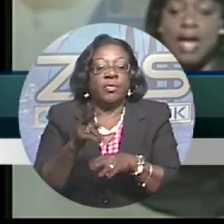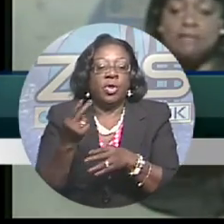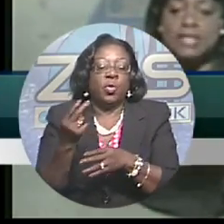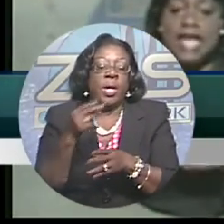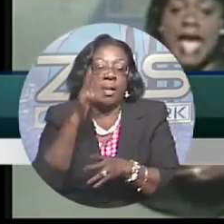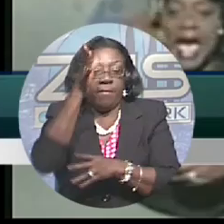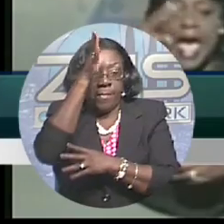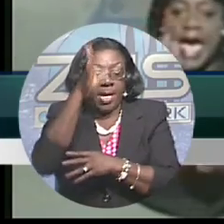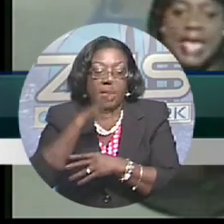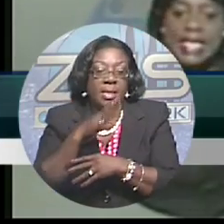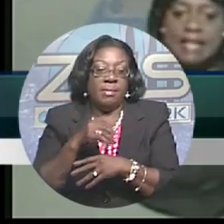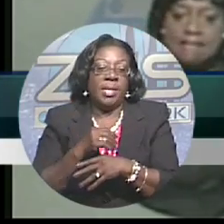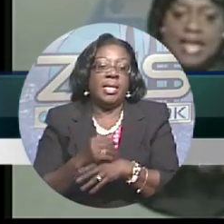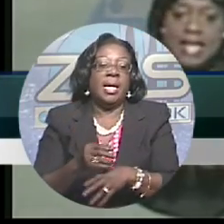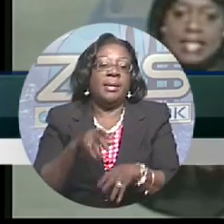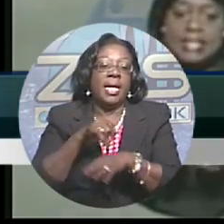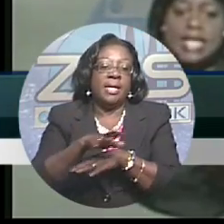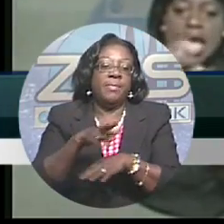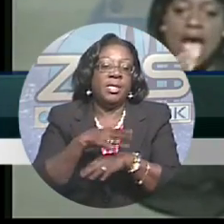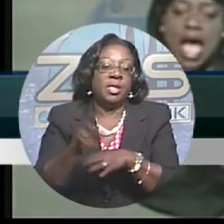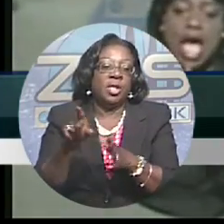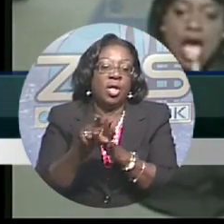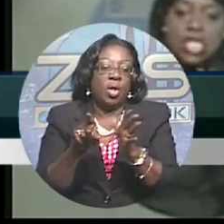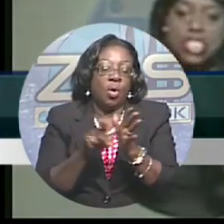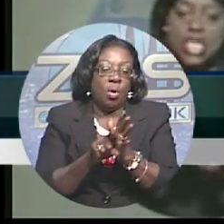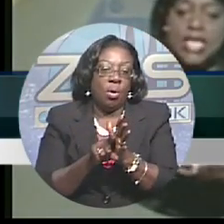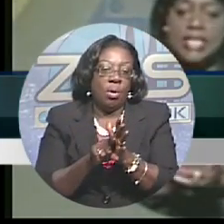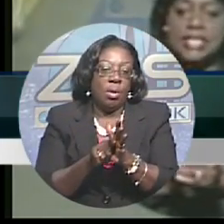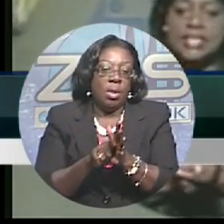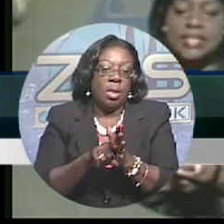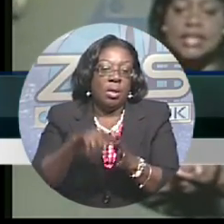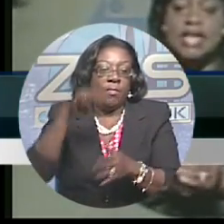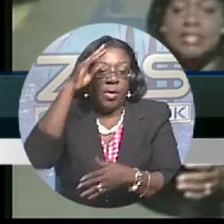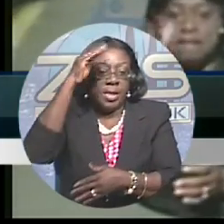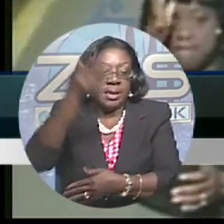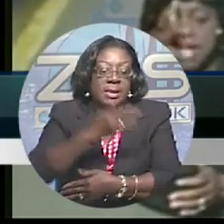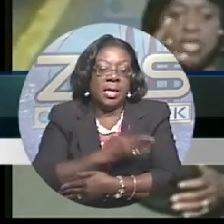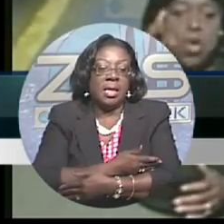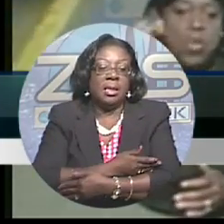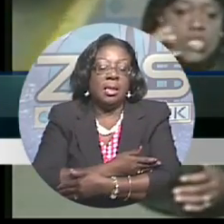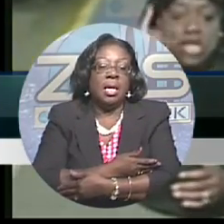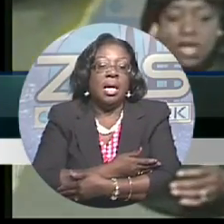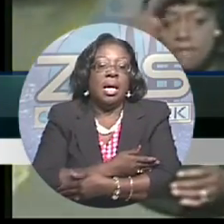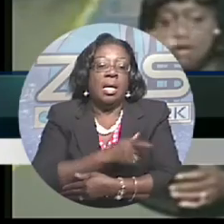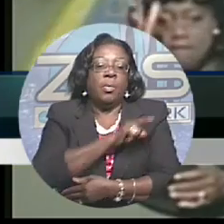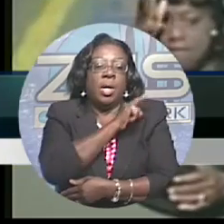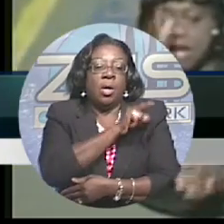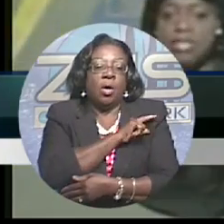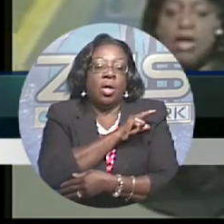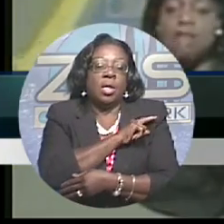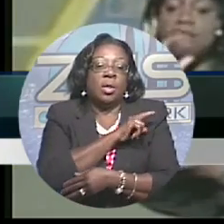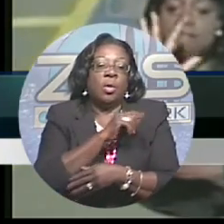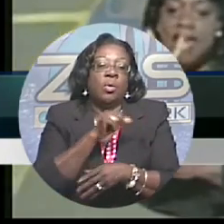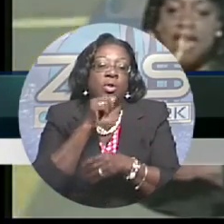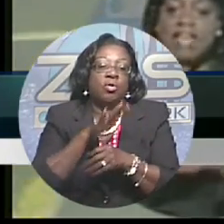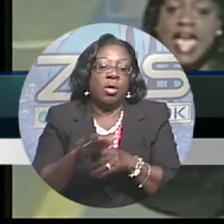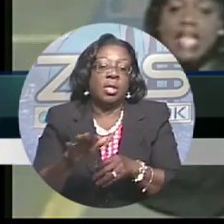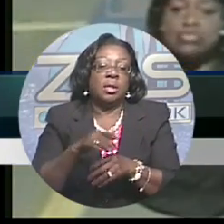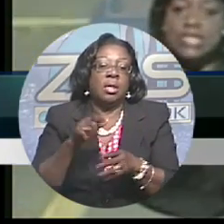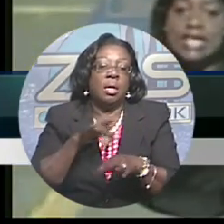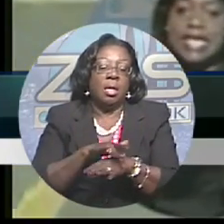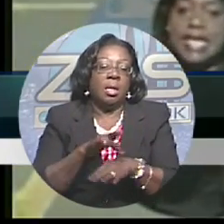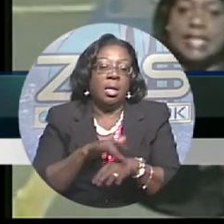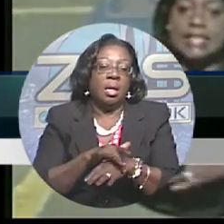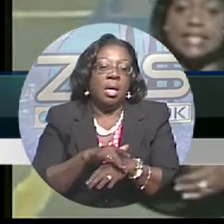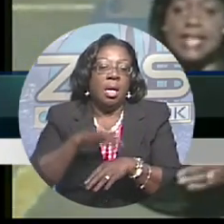men. Meantime, the extradition order for Maycock's son, Melvin Jr., and Laran Lockhart was quashed earlier by then Senior